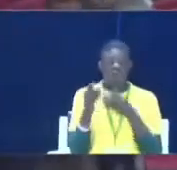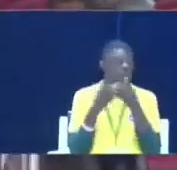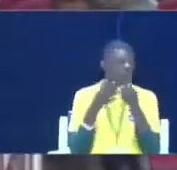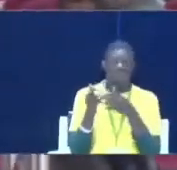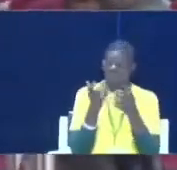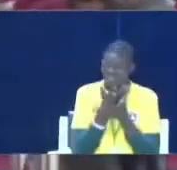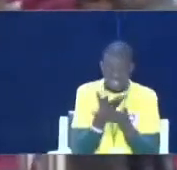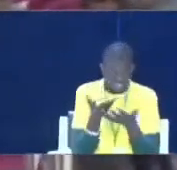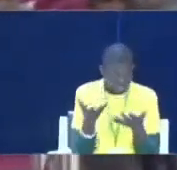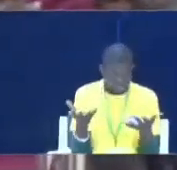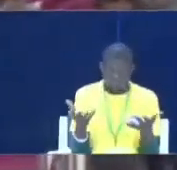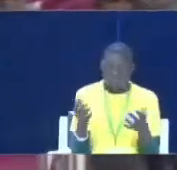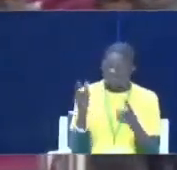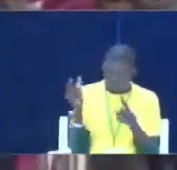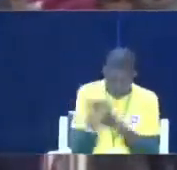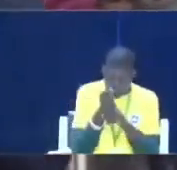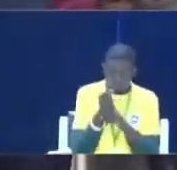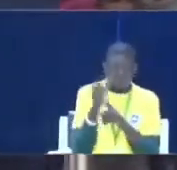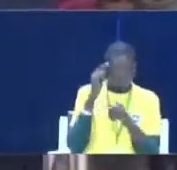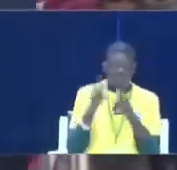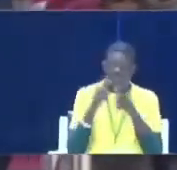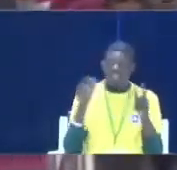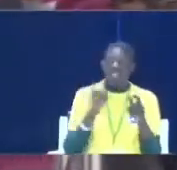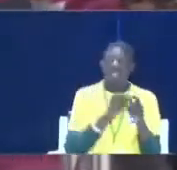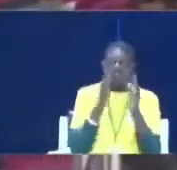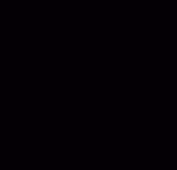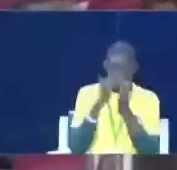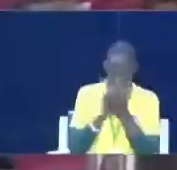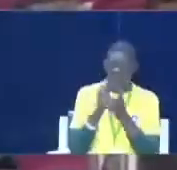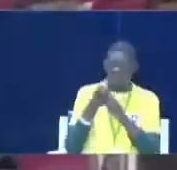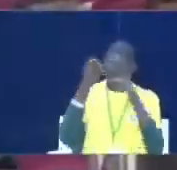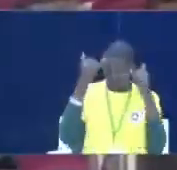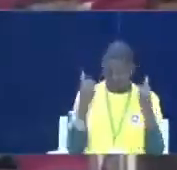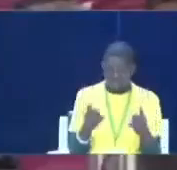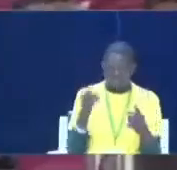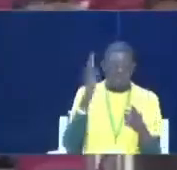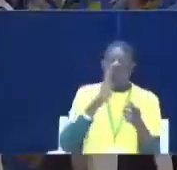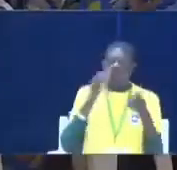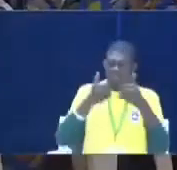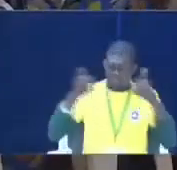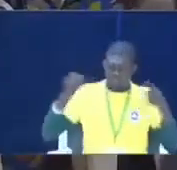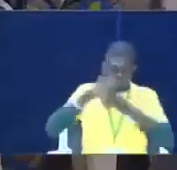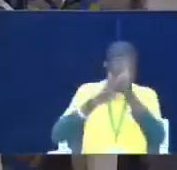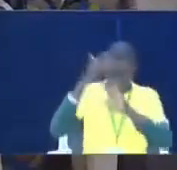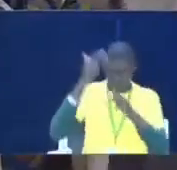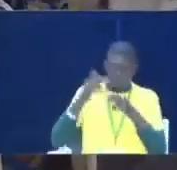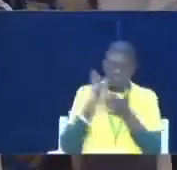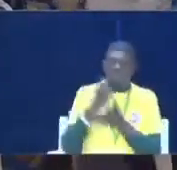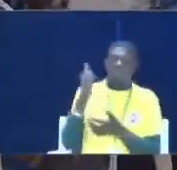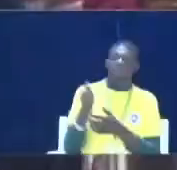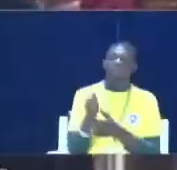thing holding you from enlarging, I pray that from today there will be a separation.